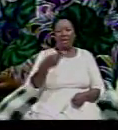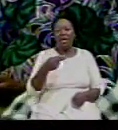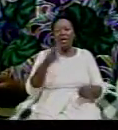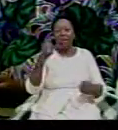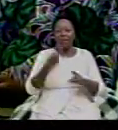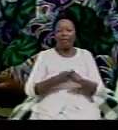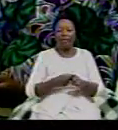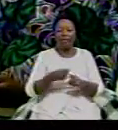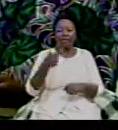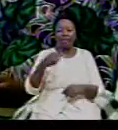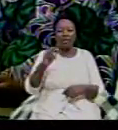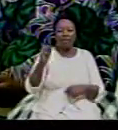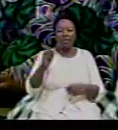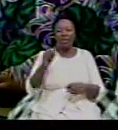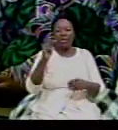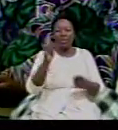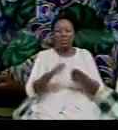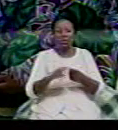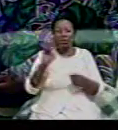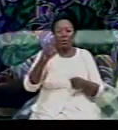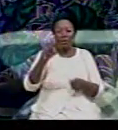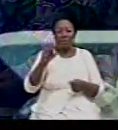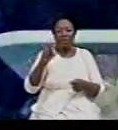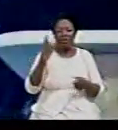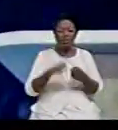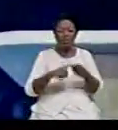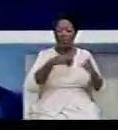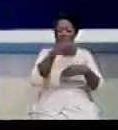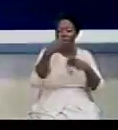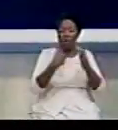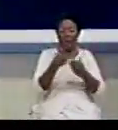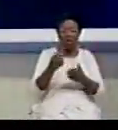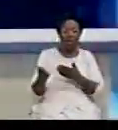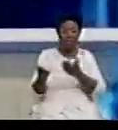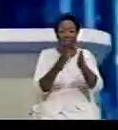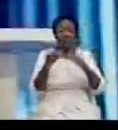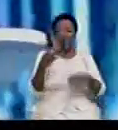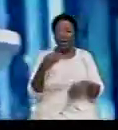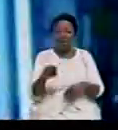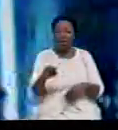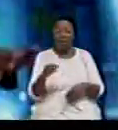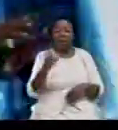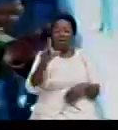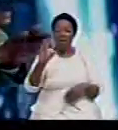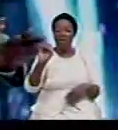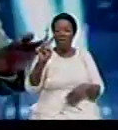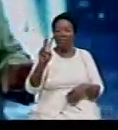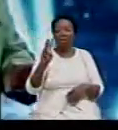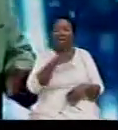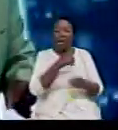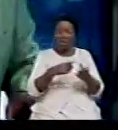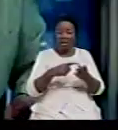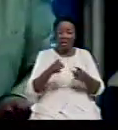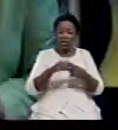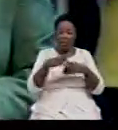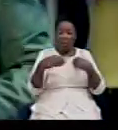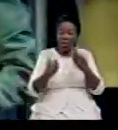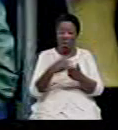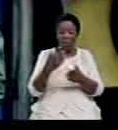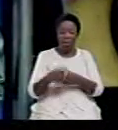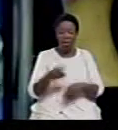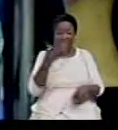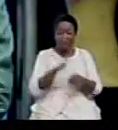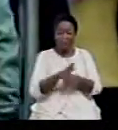the sacrifices in Leviticus and to the promise and prophecy coming out of